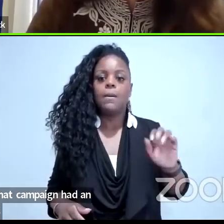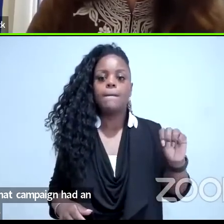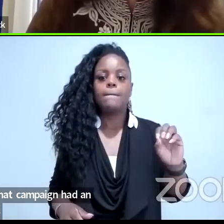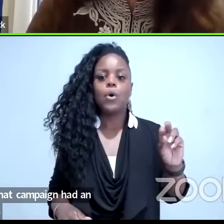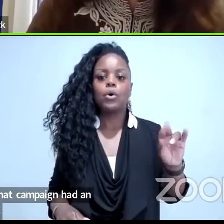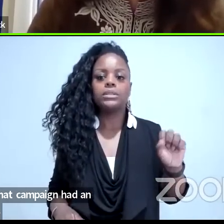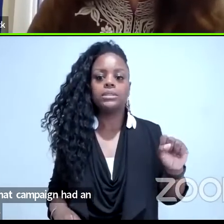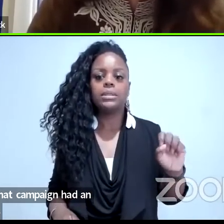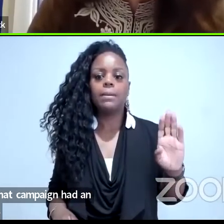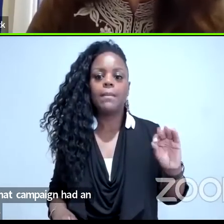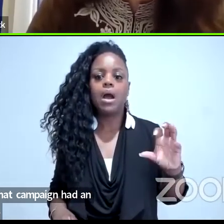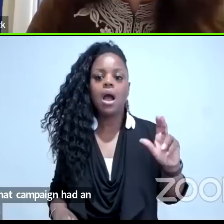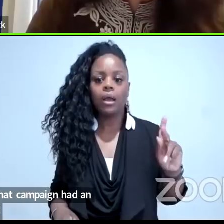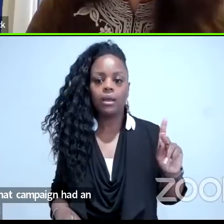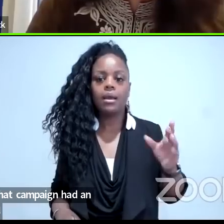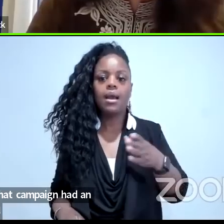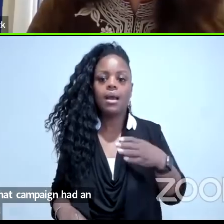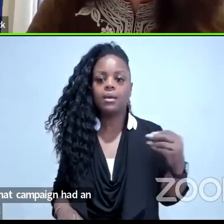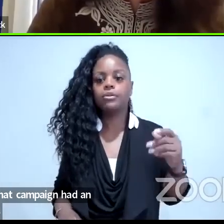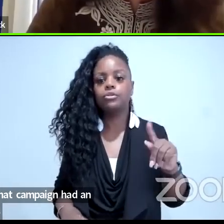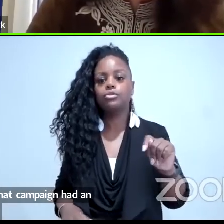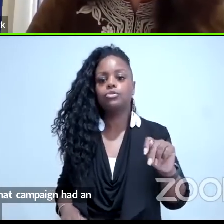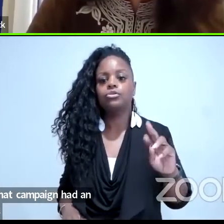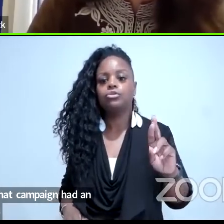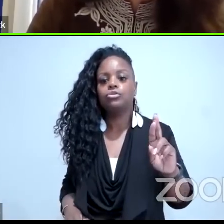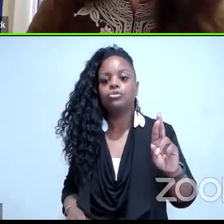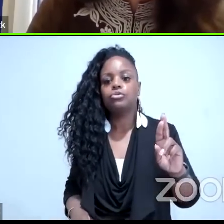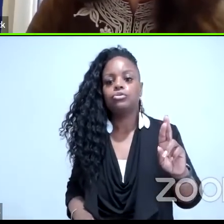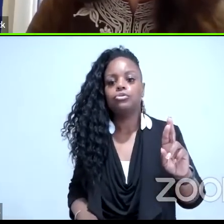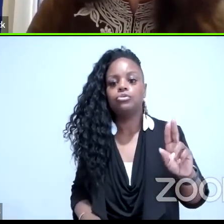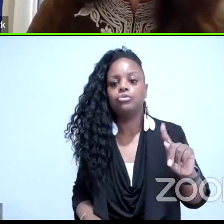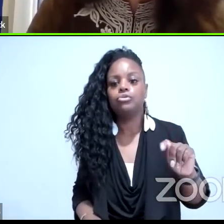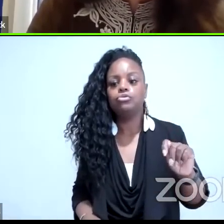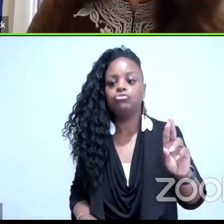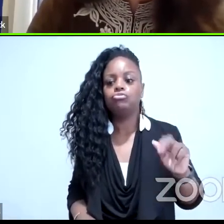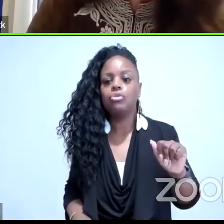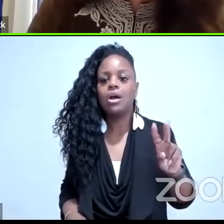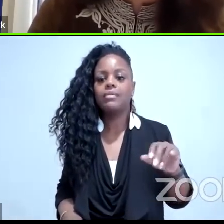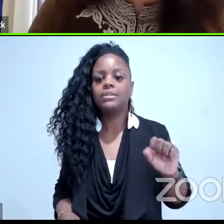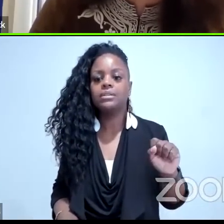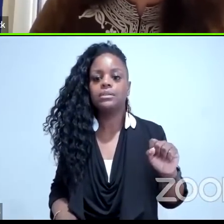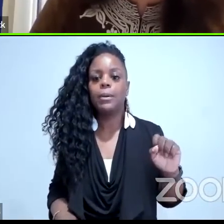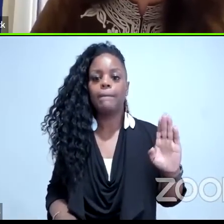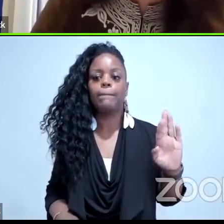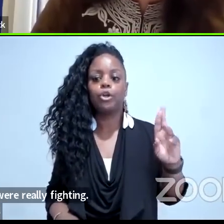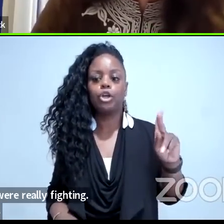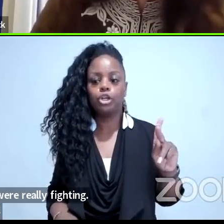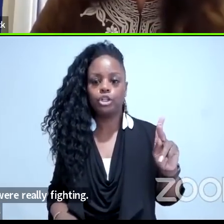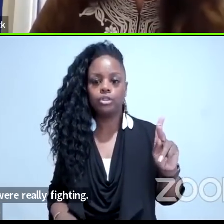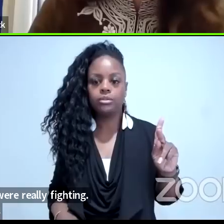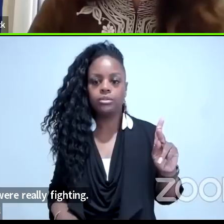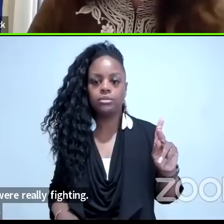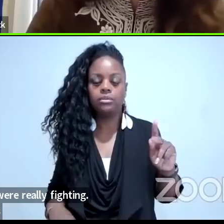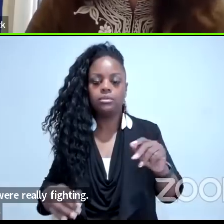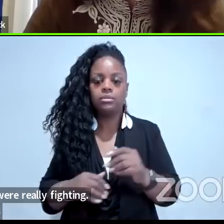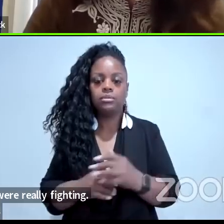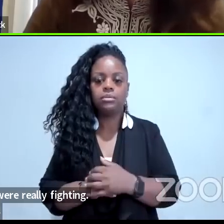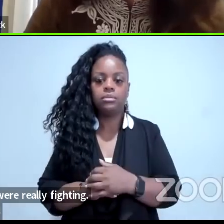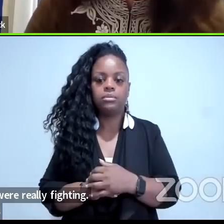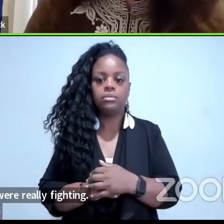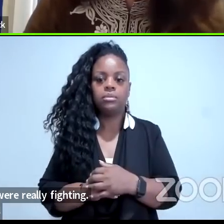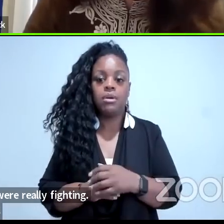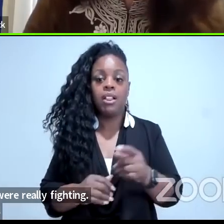organize and fighting, you know, the same battles that we're fighting, including Nissan and Starbucks both were using Littler Mendelson as their law